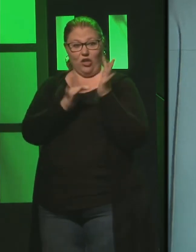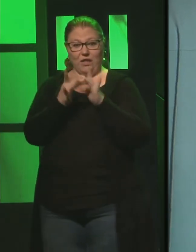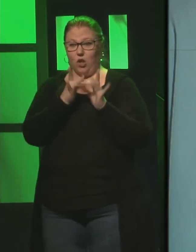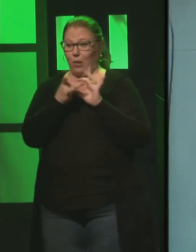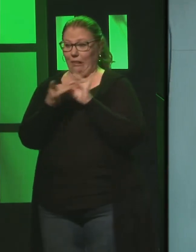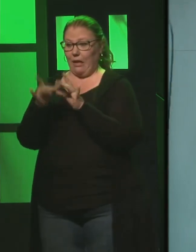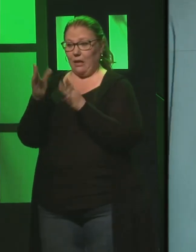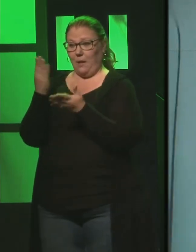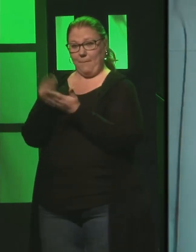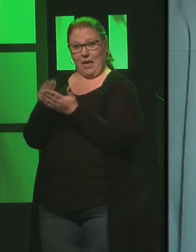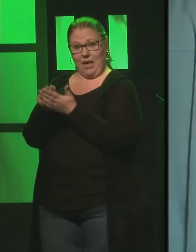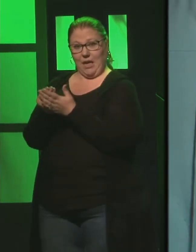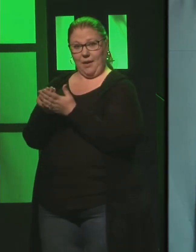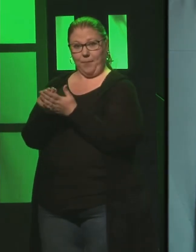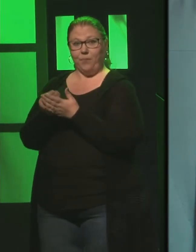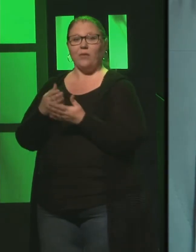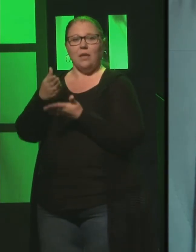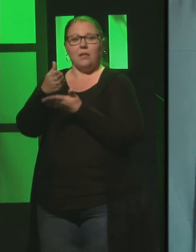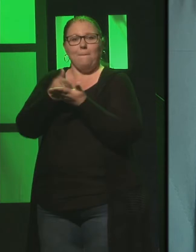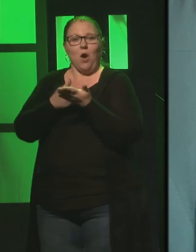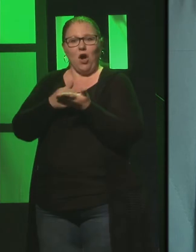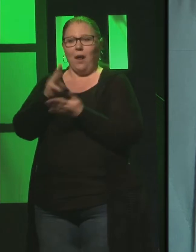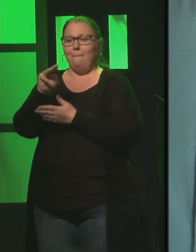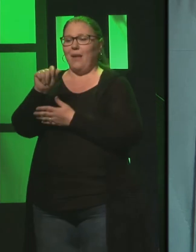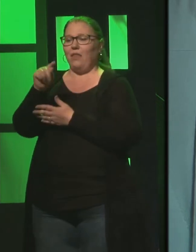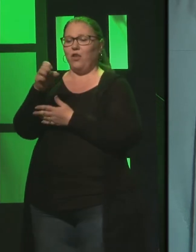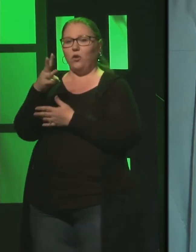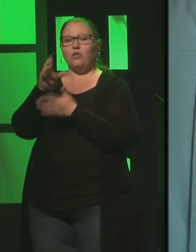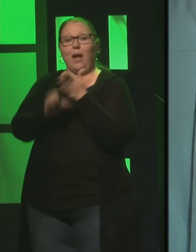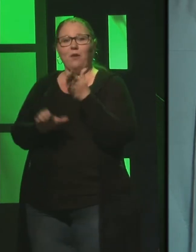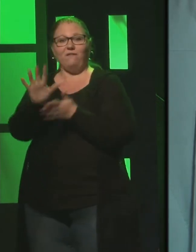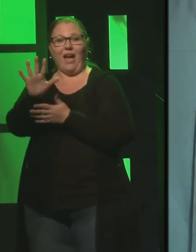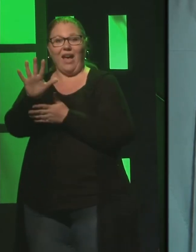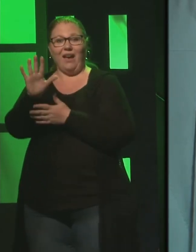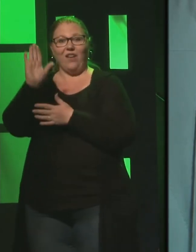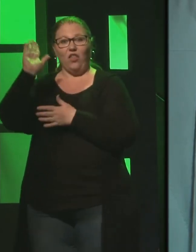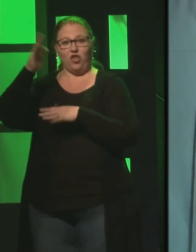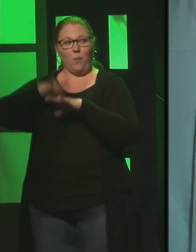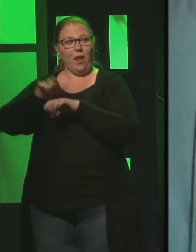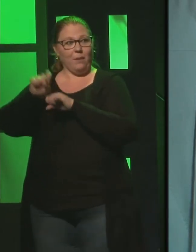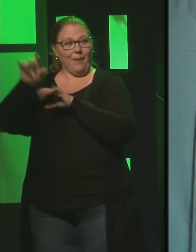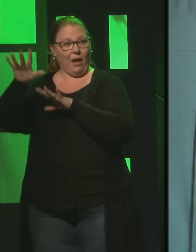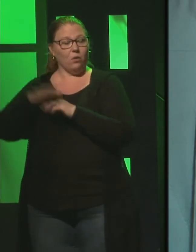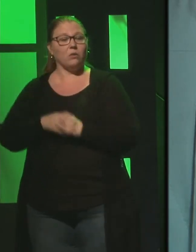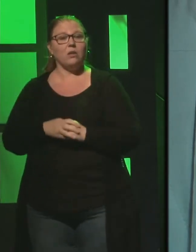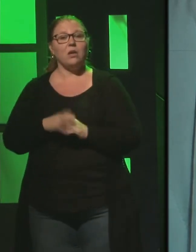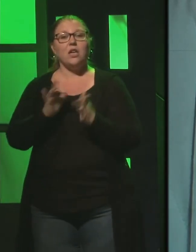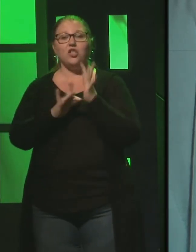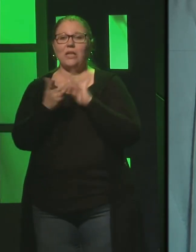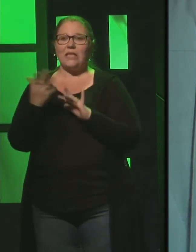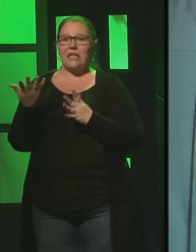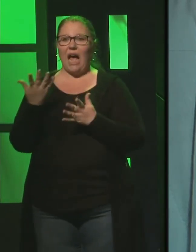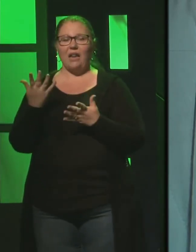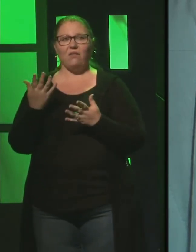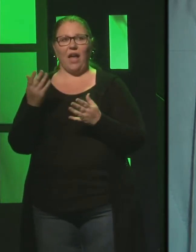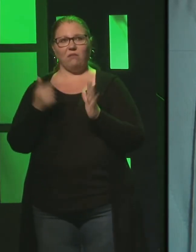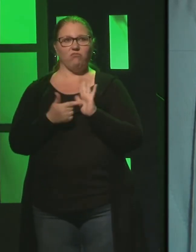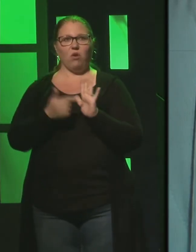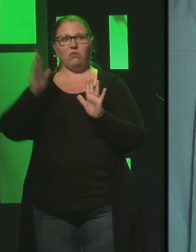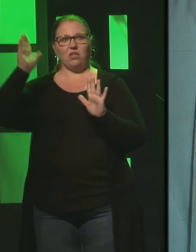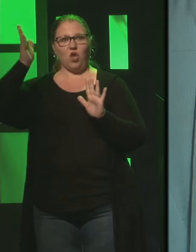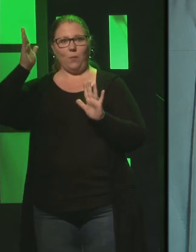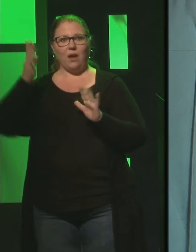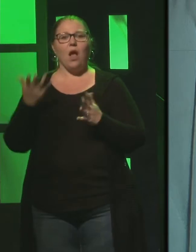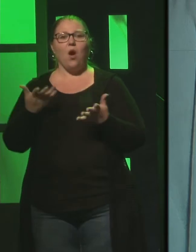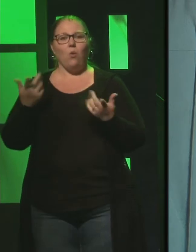called the Sermon on the Mount in Matthew. Matthew chapter 5, Matthew 5 through 7, Jesus kind of gives this sermon. And really what